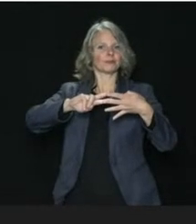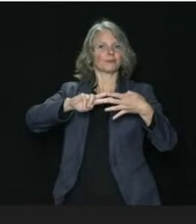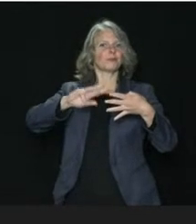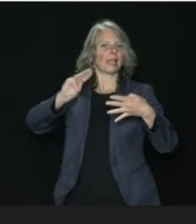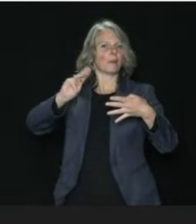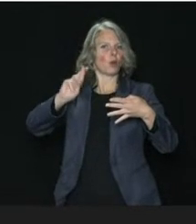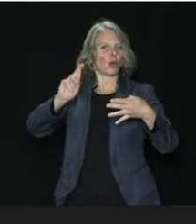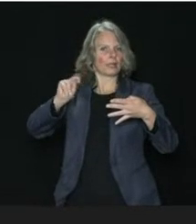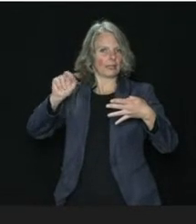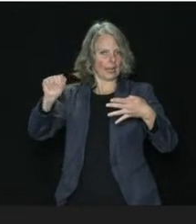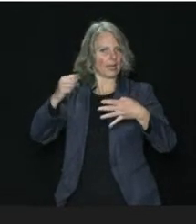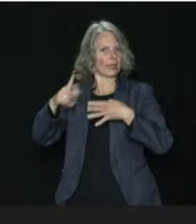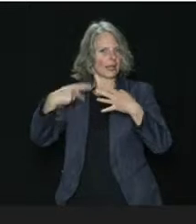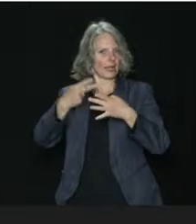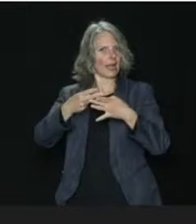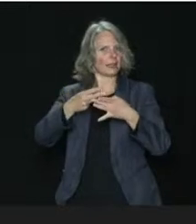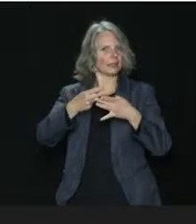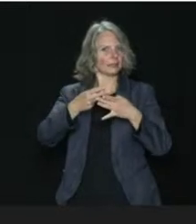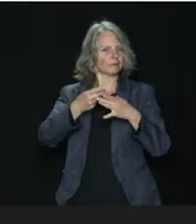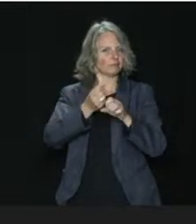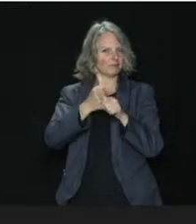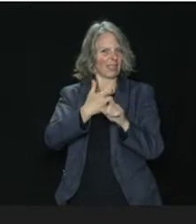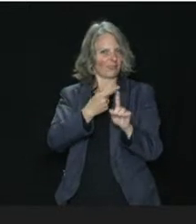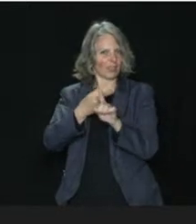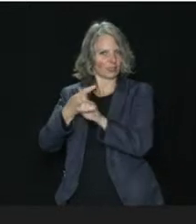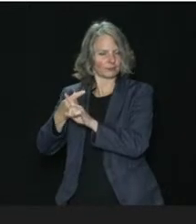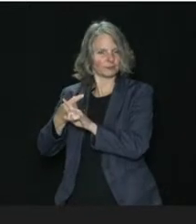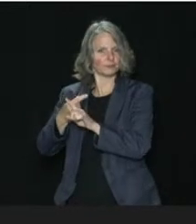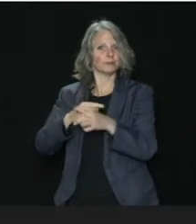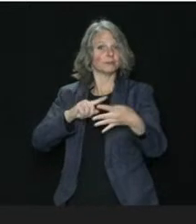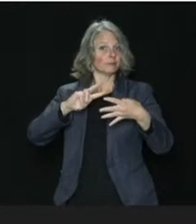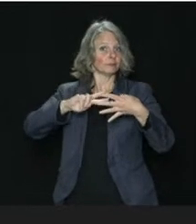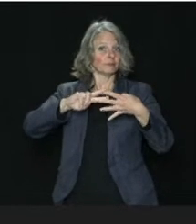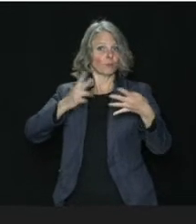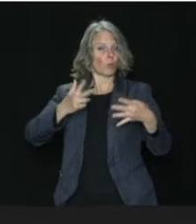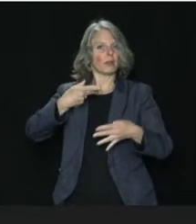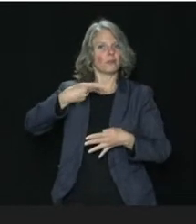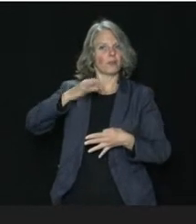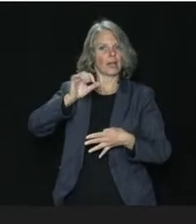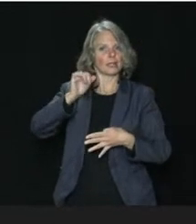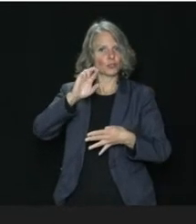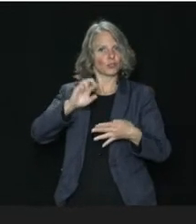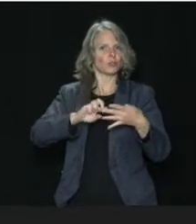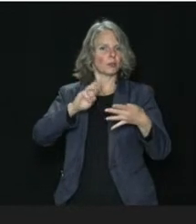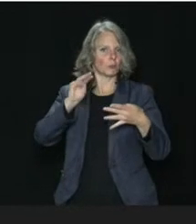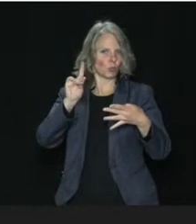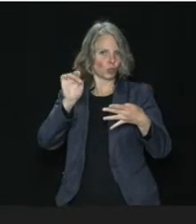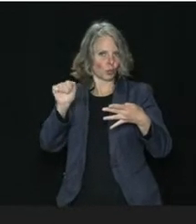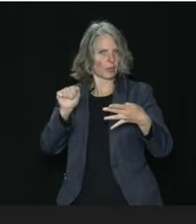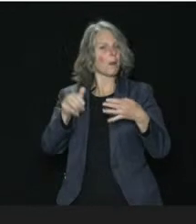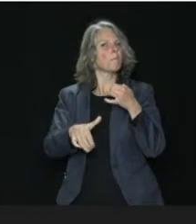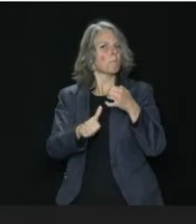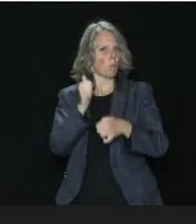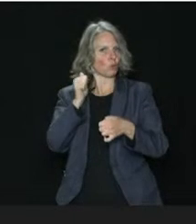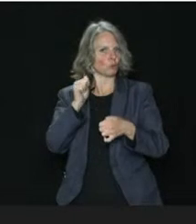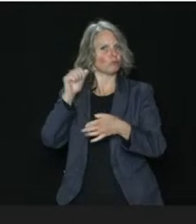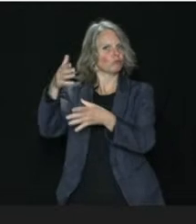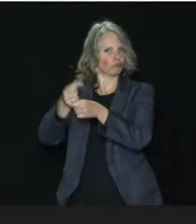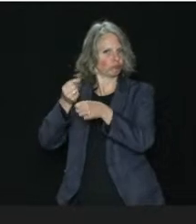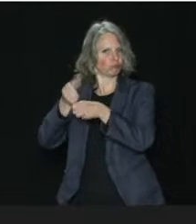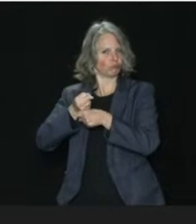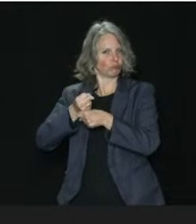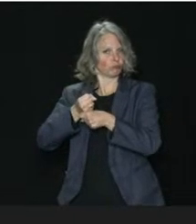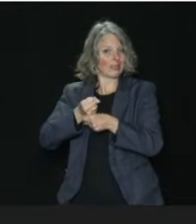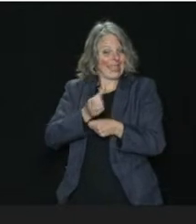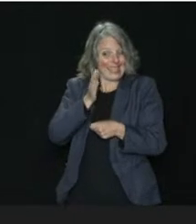mRNA vaccine producers, being Pfizer and Moderna. This month alone,